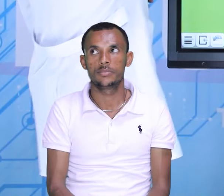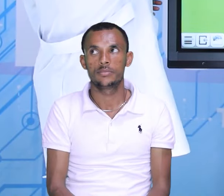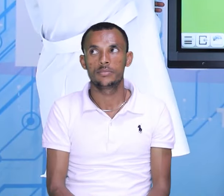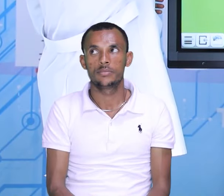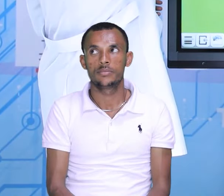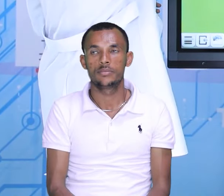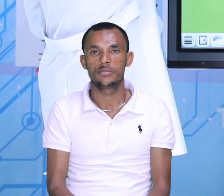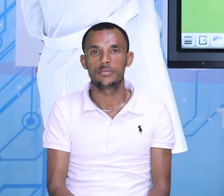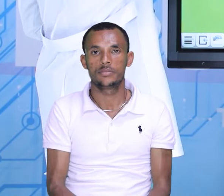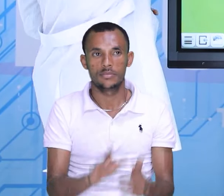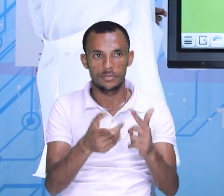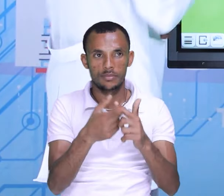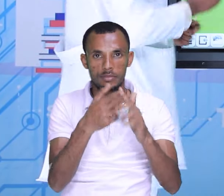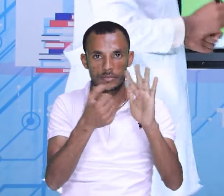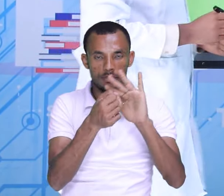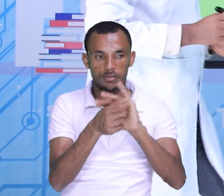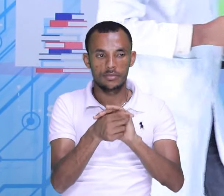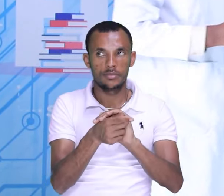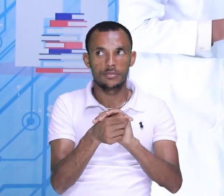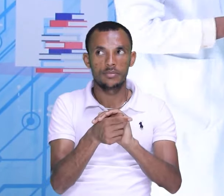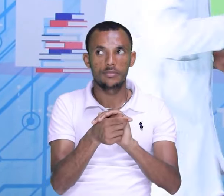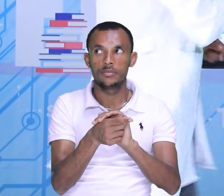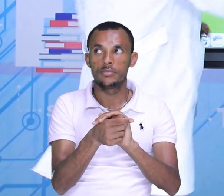Okay, the second example is